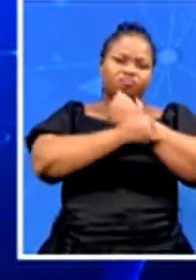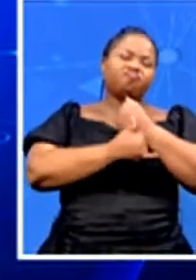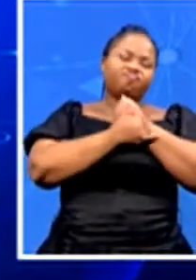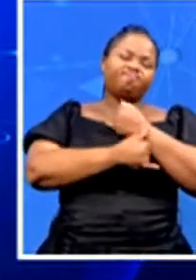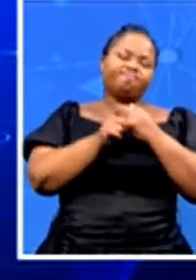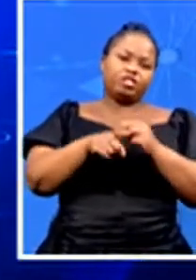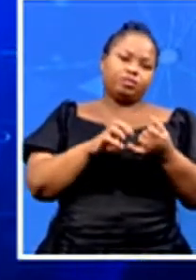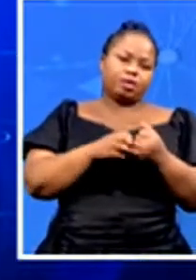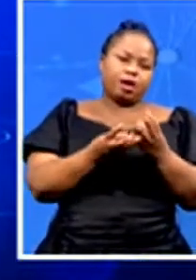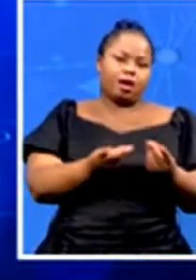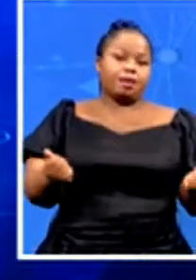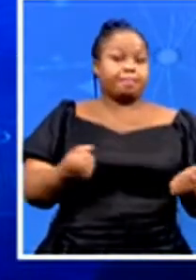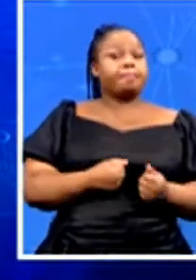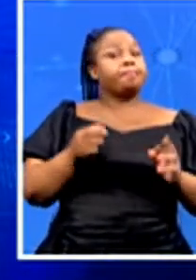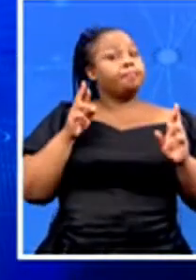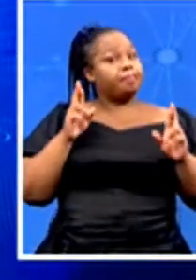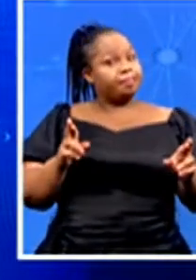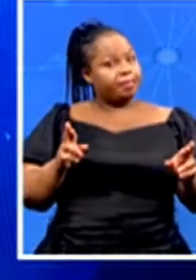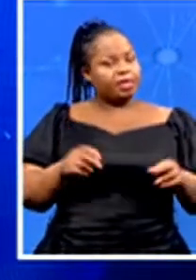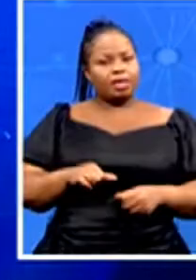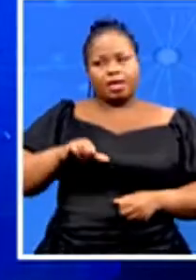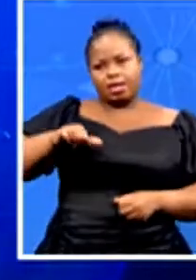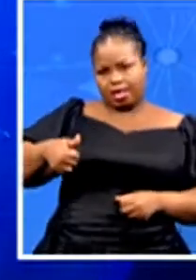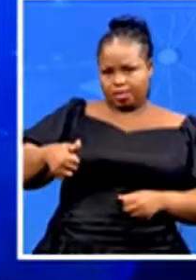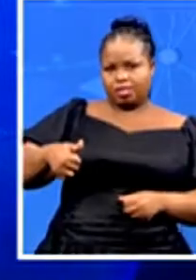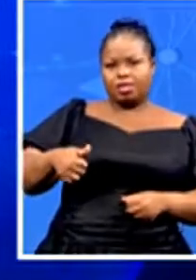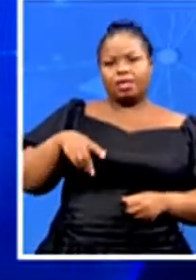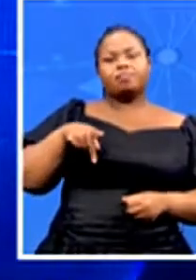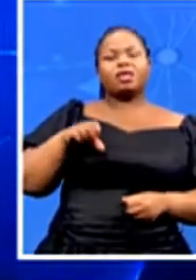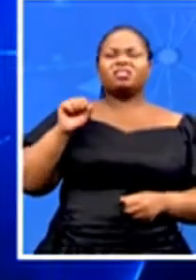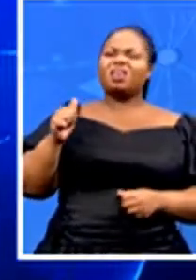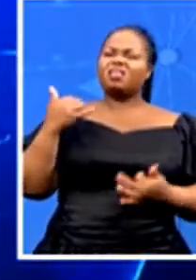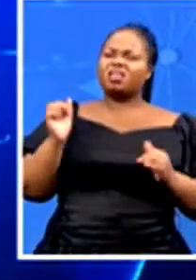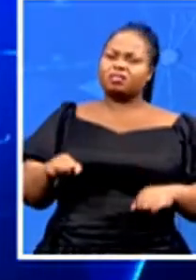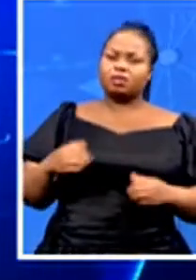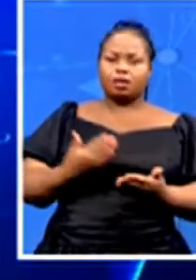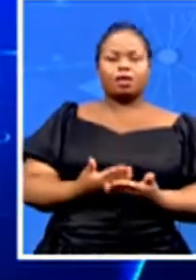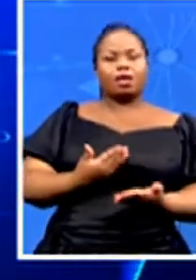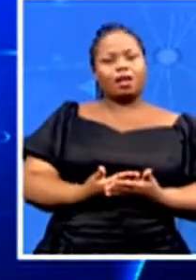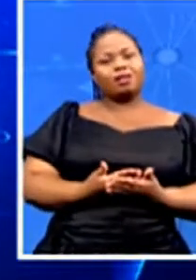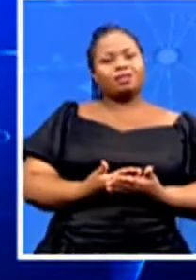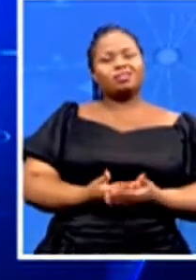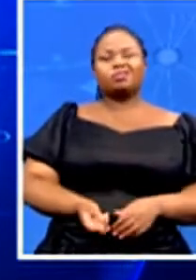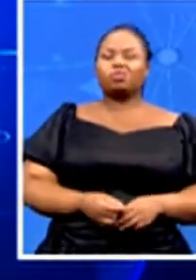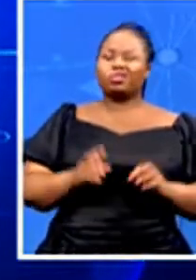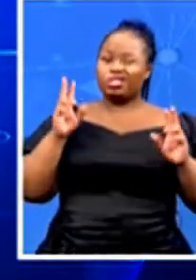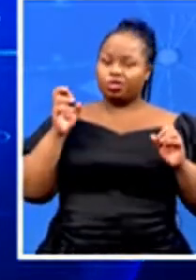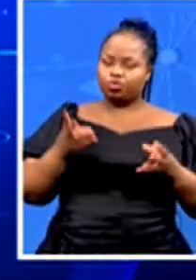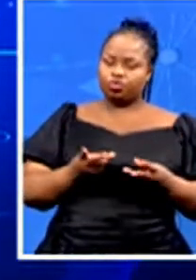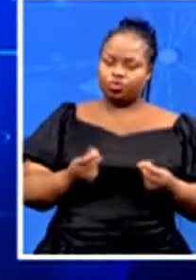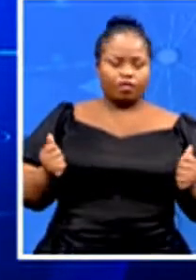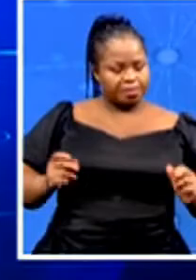public administration will make sure that it attends to those issues very, very urgently, because